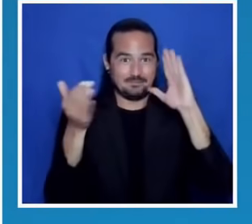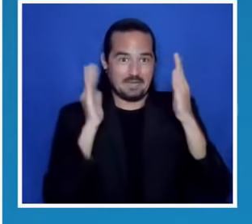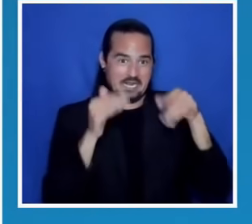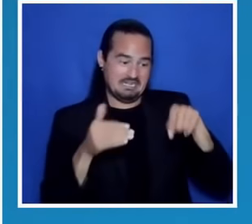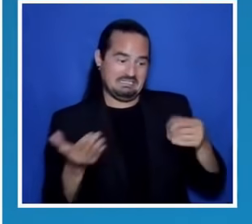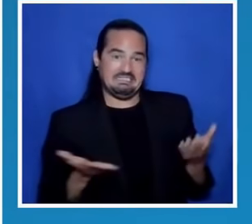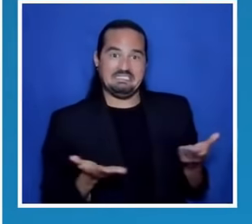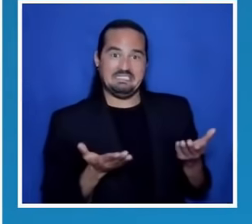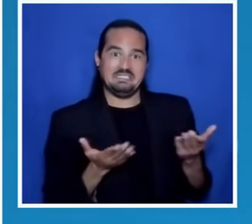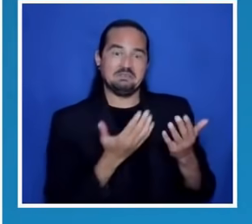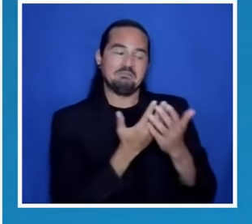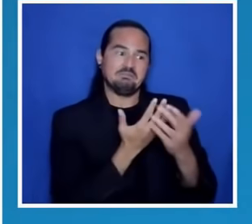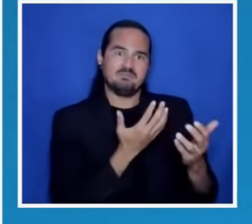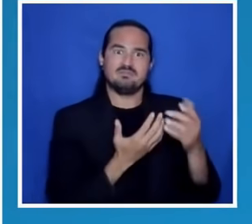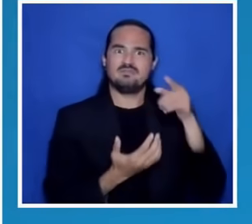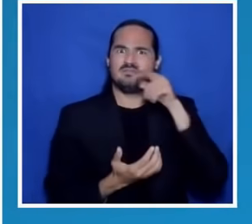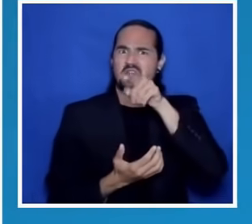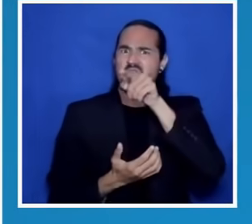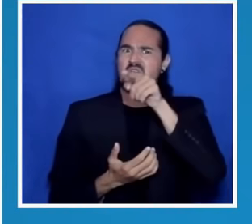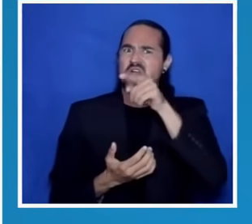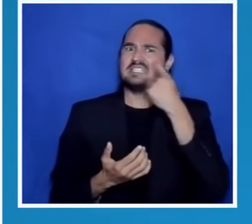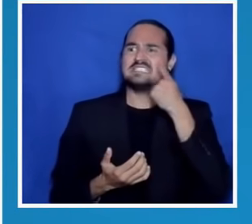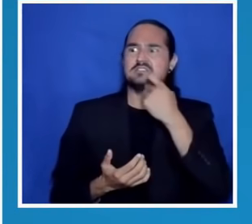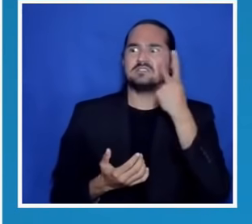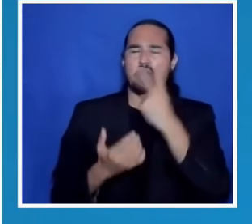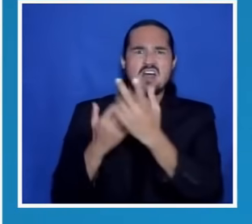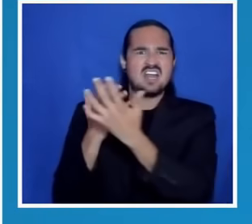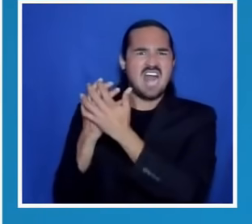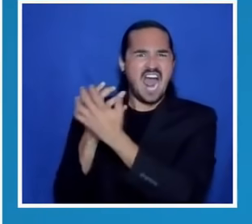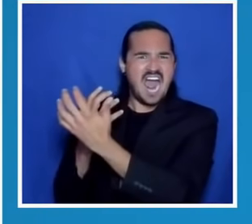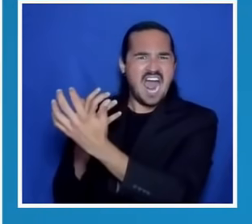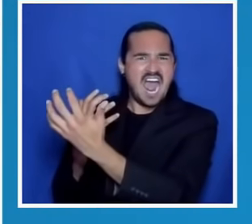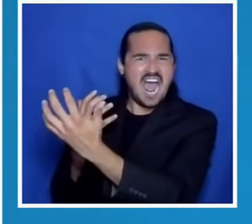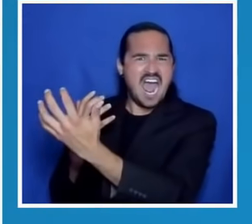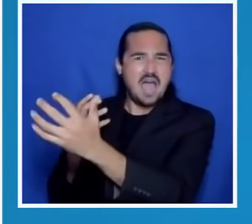we're also celebrating the fact that we're in Long Beach, one of the most diverse cities,